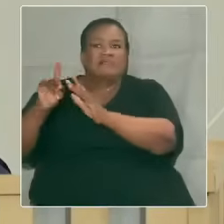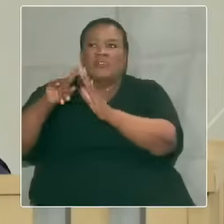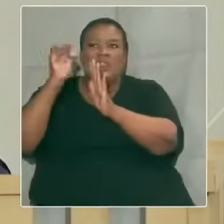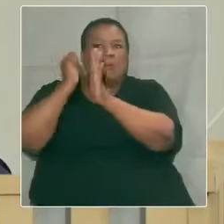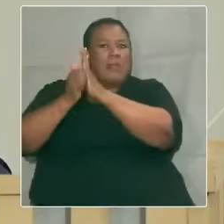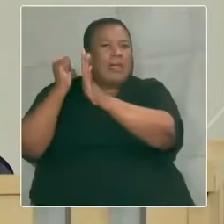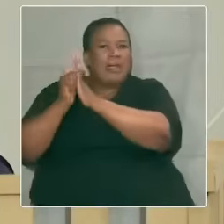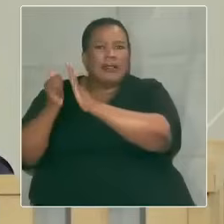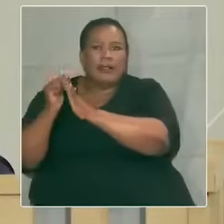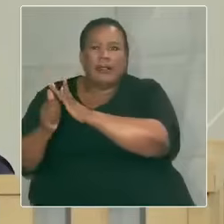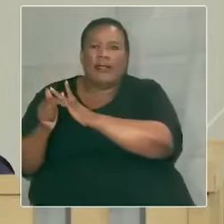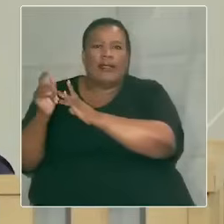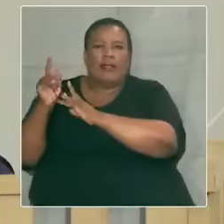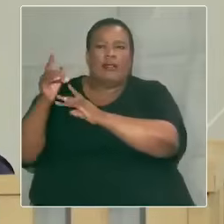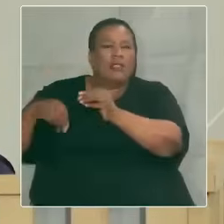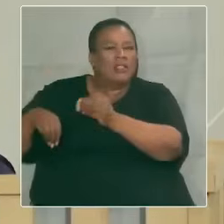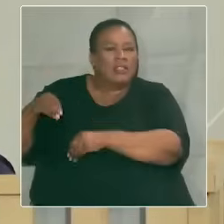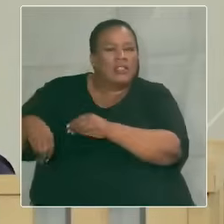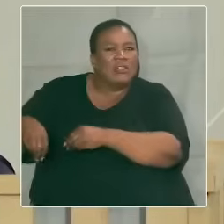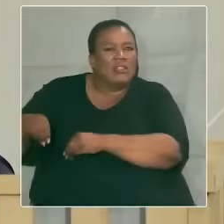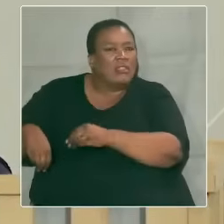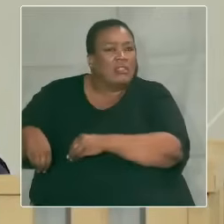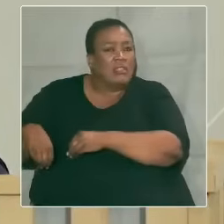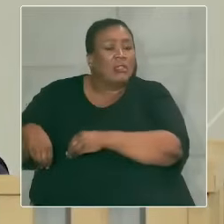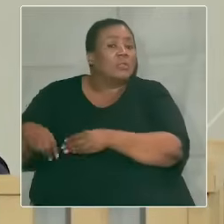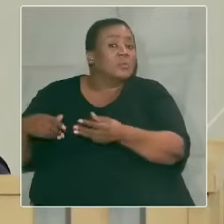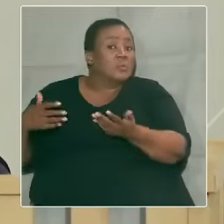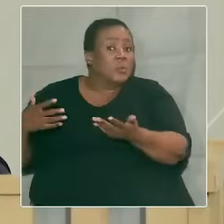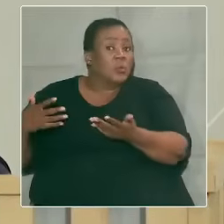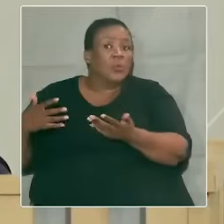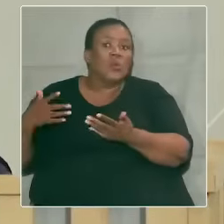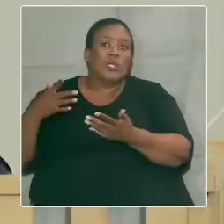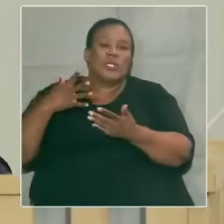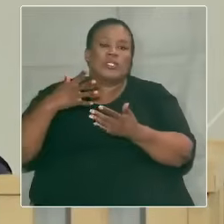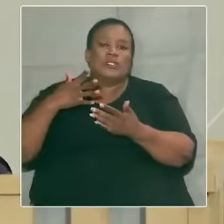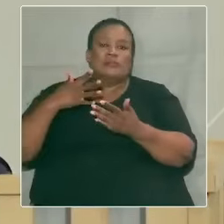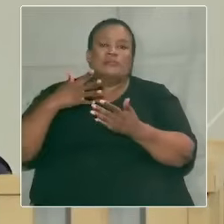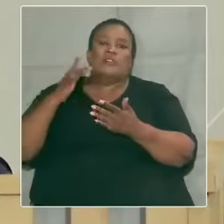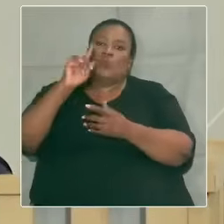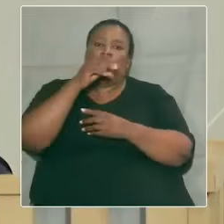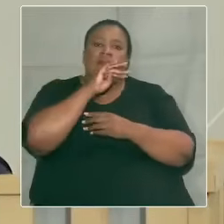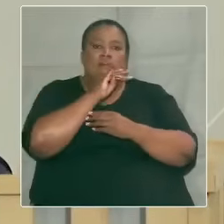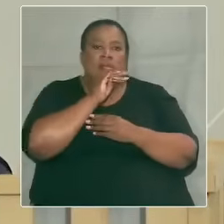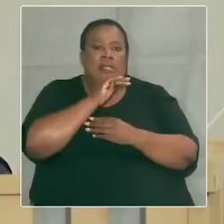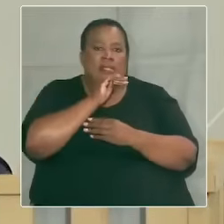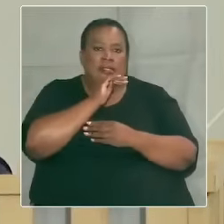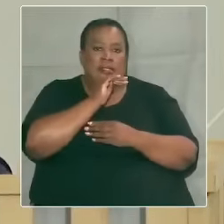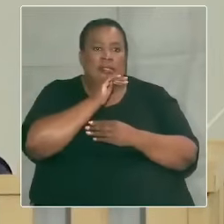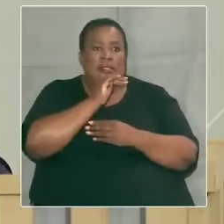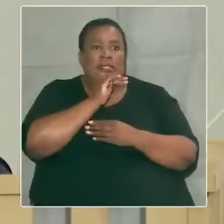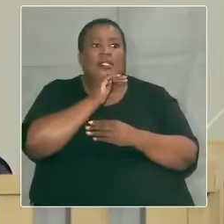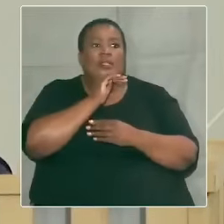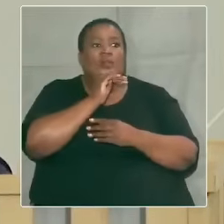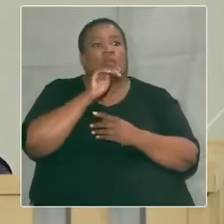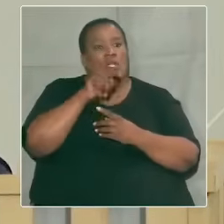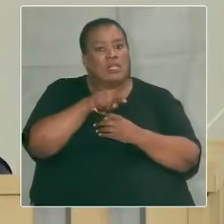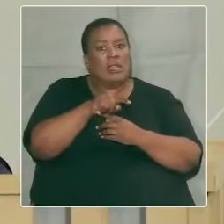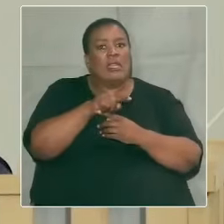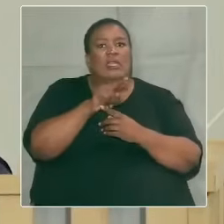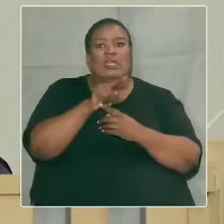murders, frauds, and corruption. So that's what one refers to, that they bound to make a